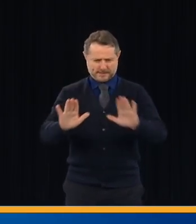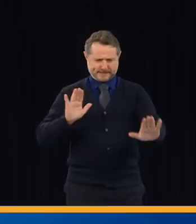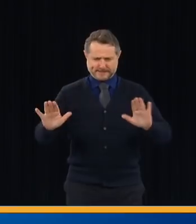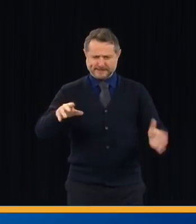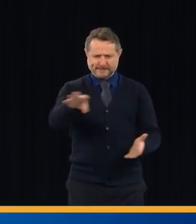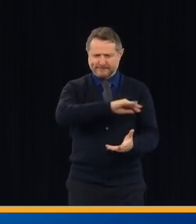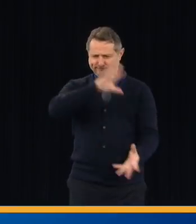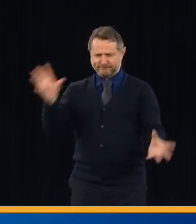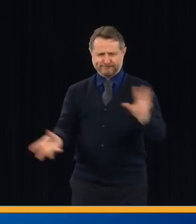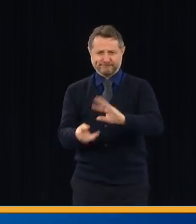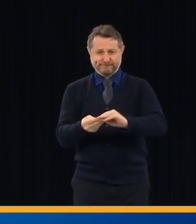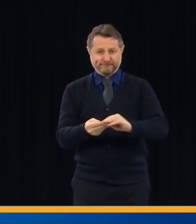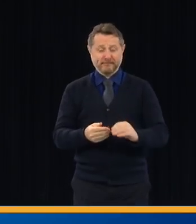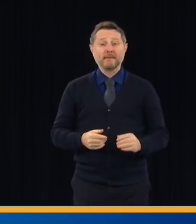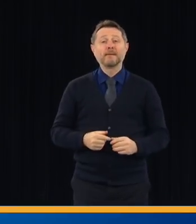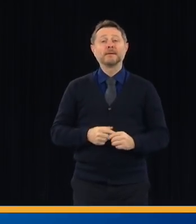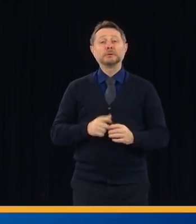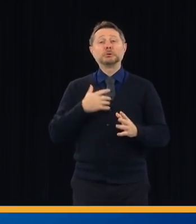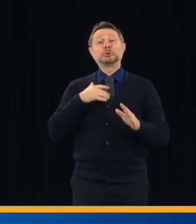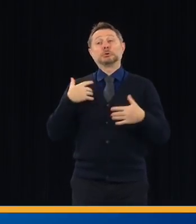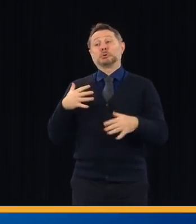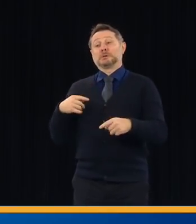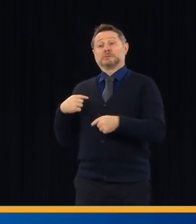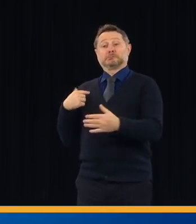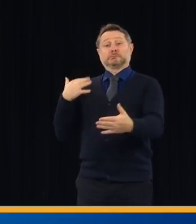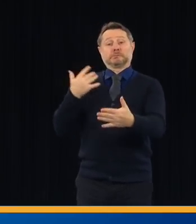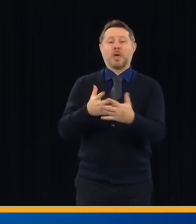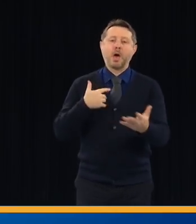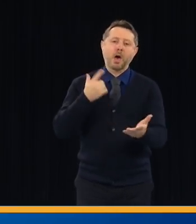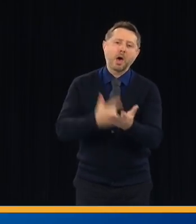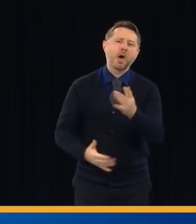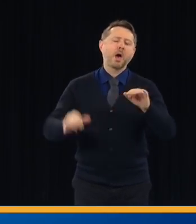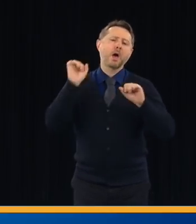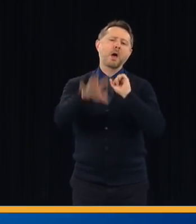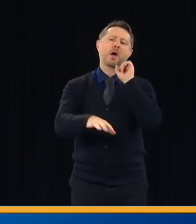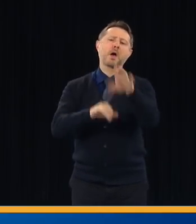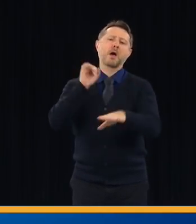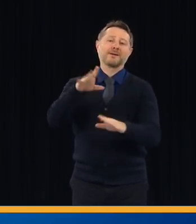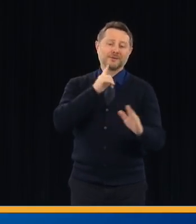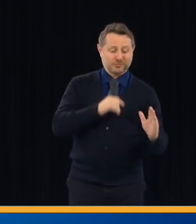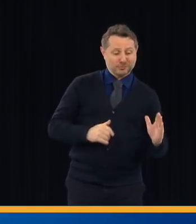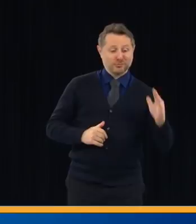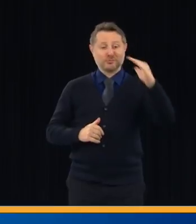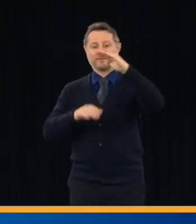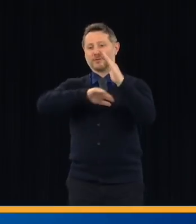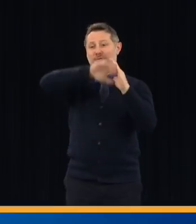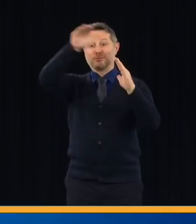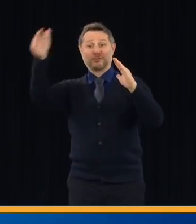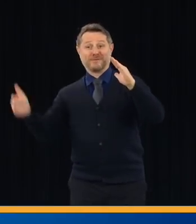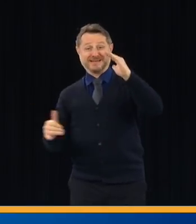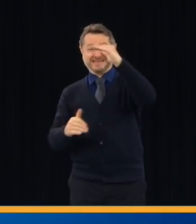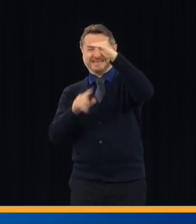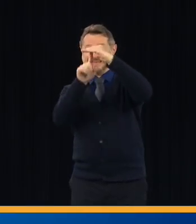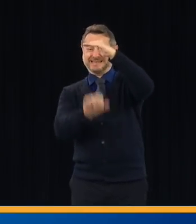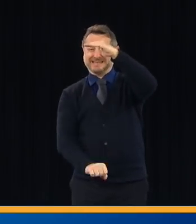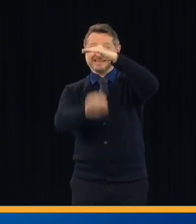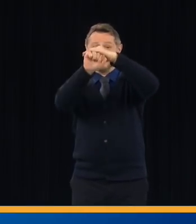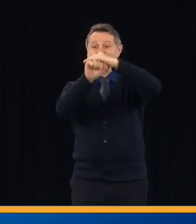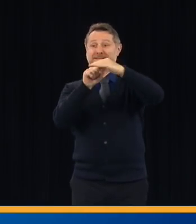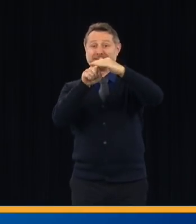We've been talking about hitting the apex. The apex is the point where the number